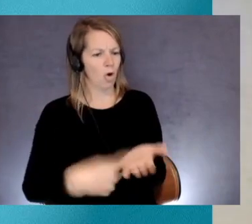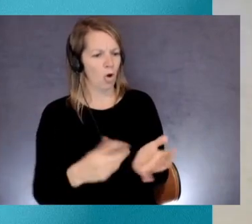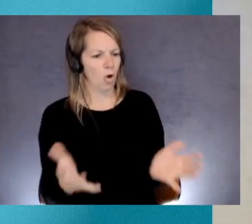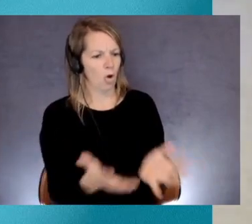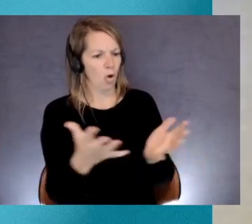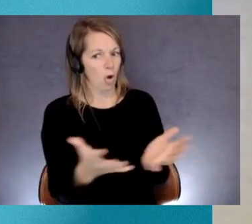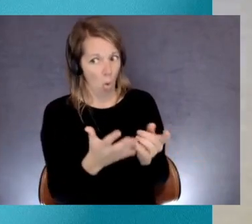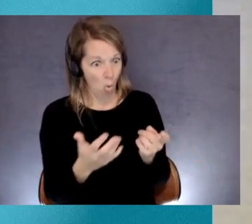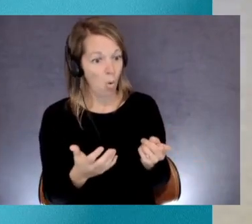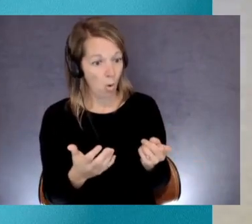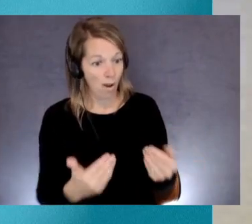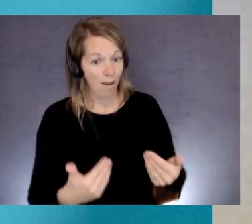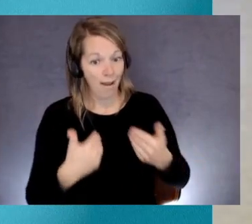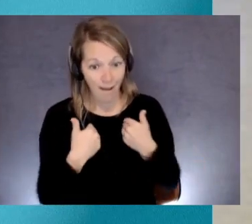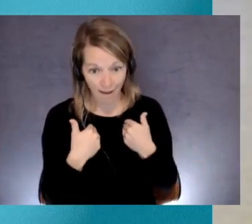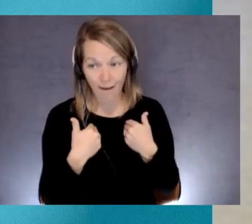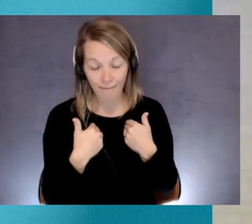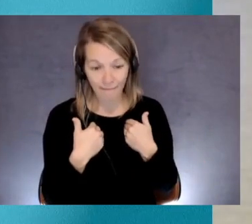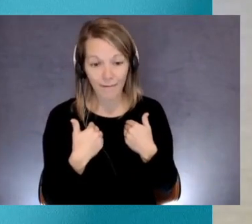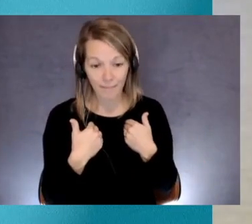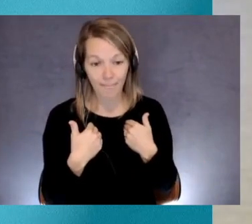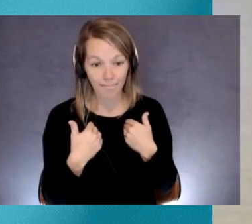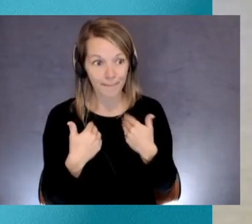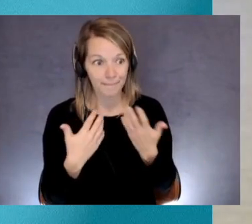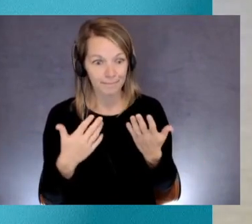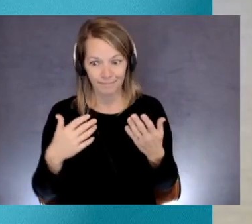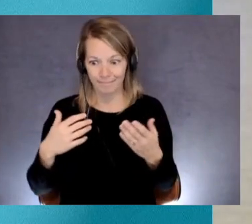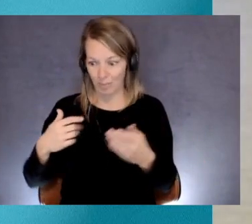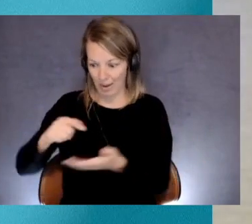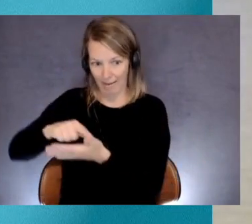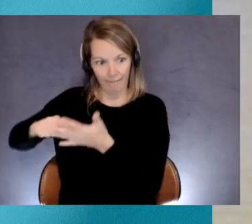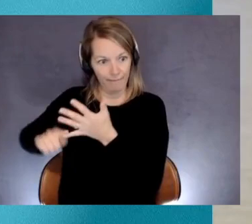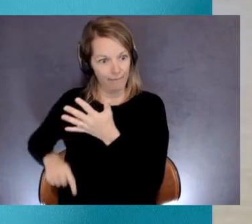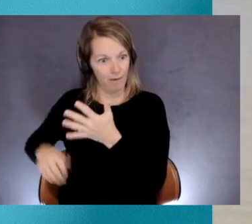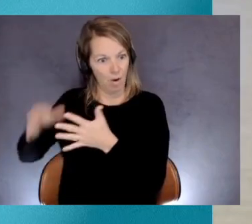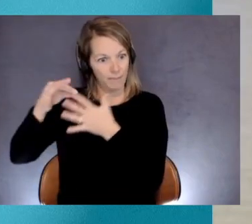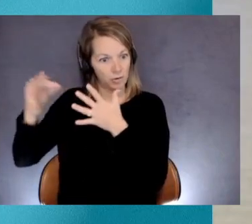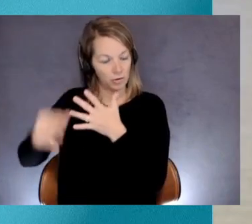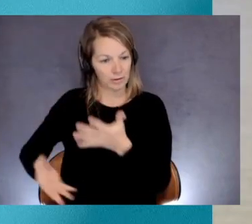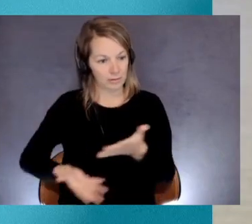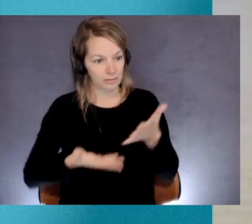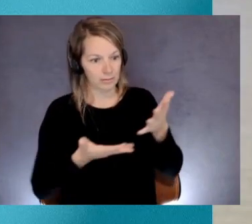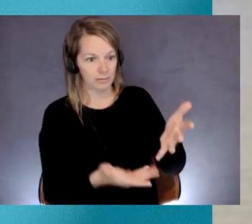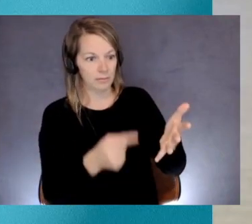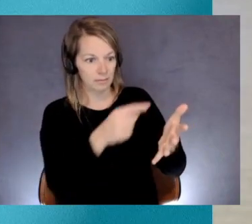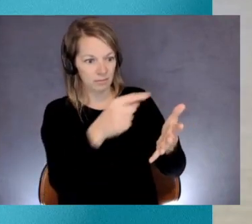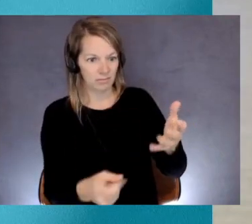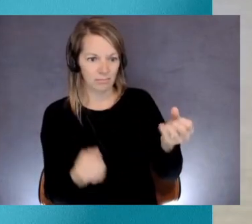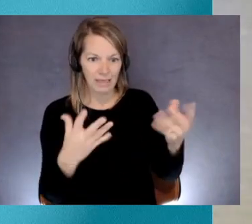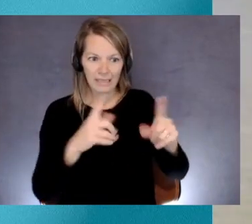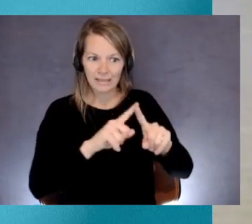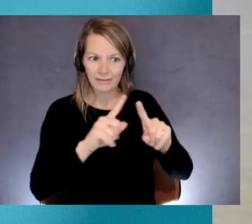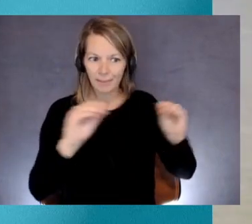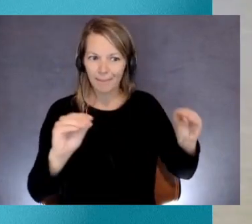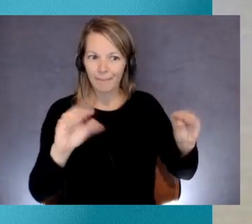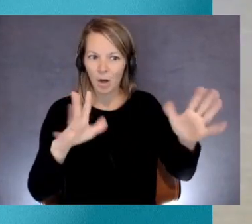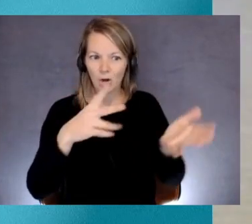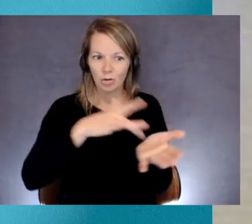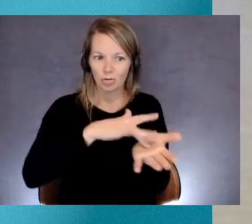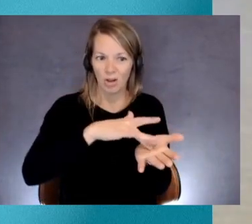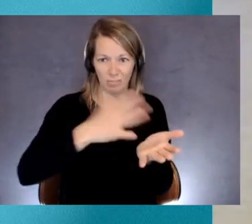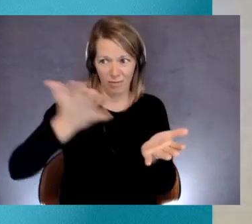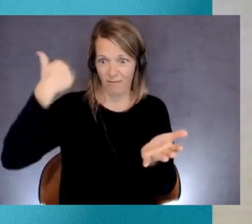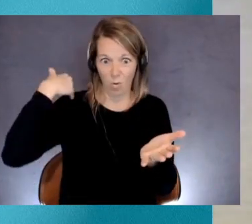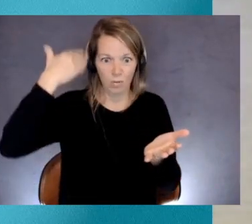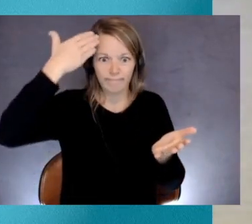may have in our toolkit those miracle drugs that we couldn't dream about.